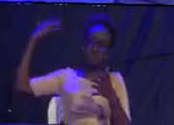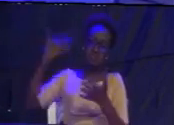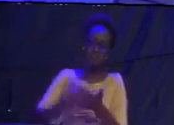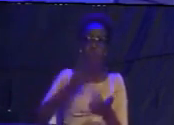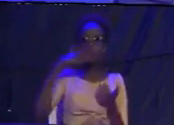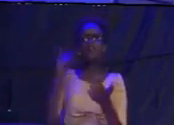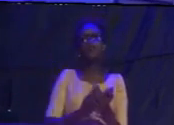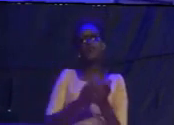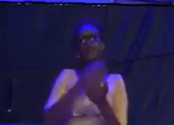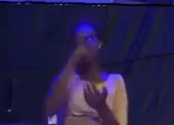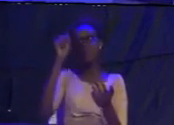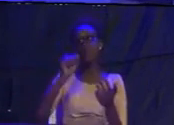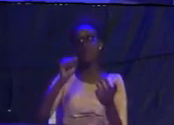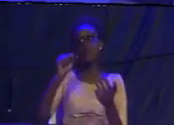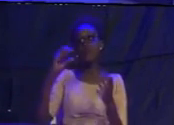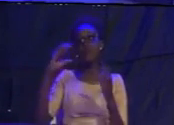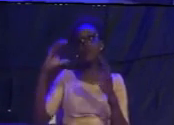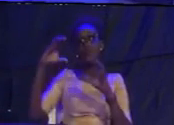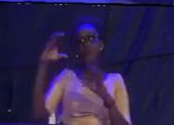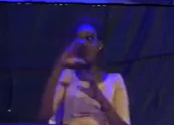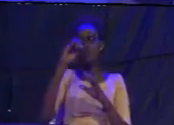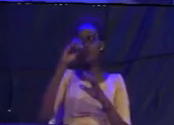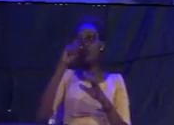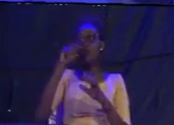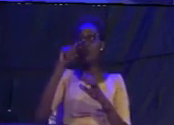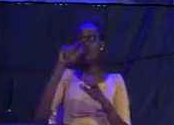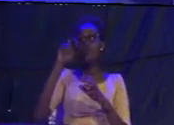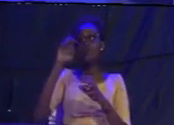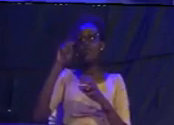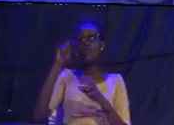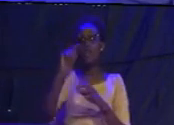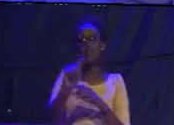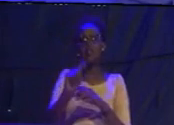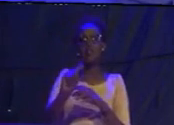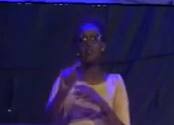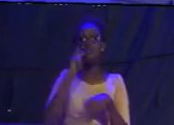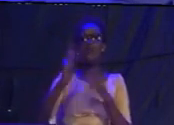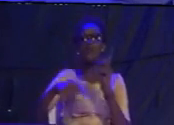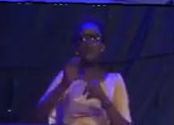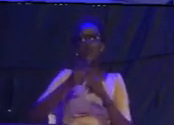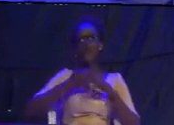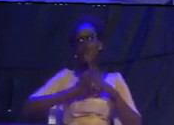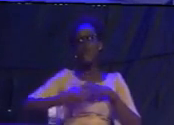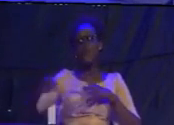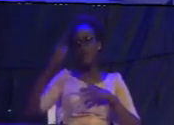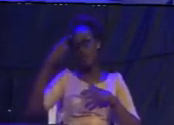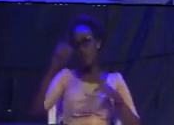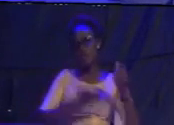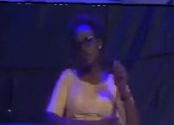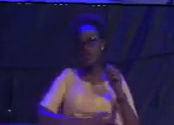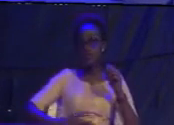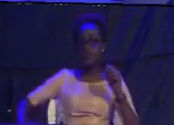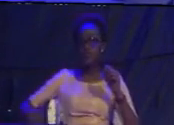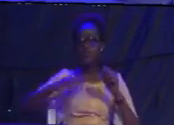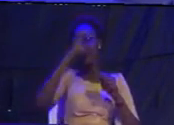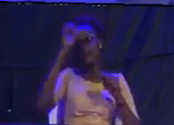accounts that talk about the greatness of Africa in the past. Abahunze inzara Africa yarabagaburiye. Those who are being